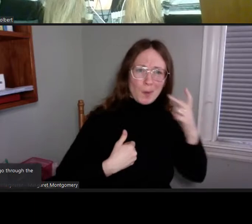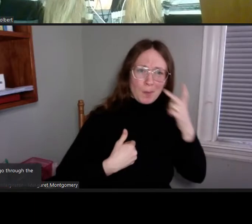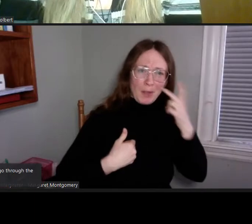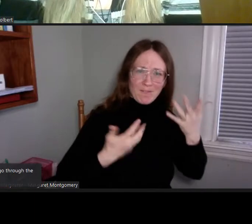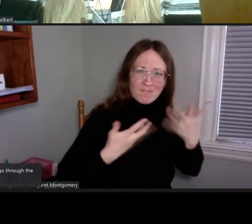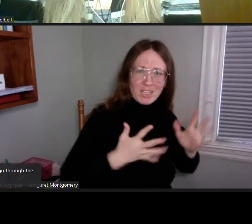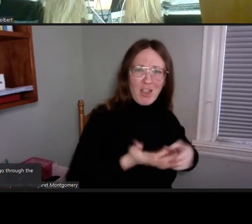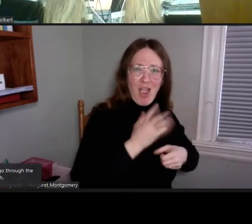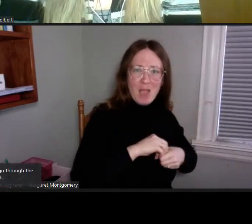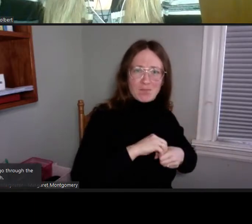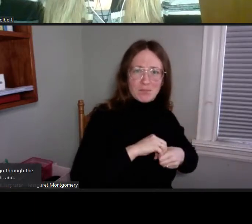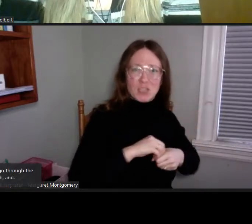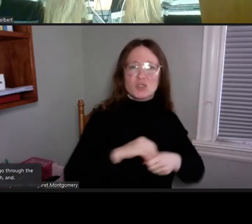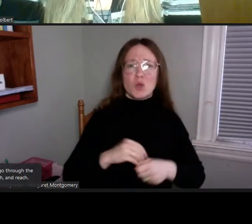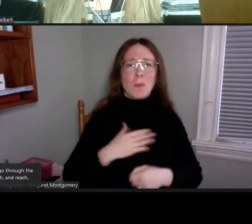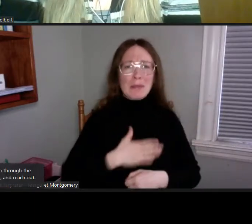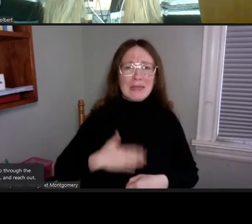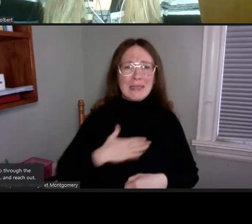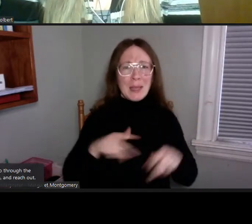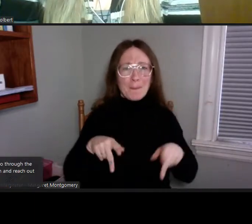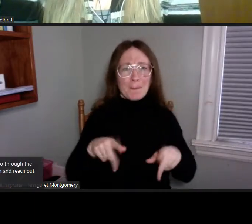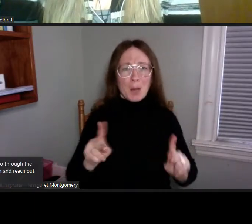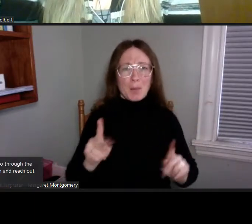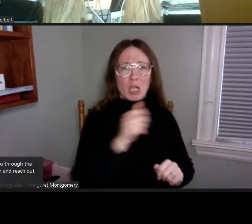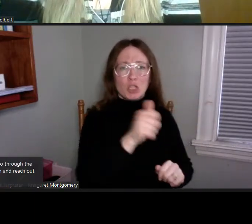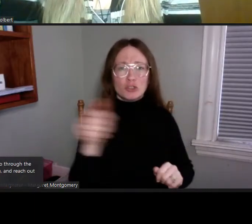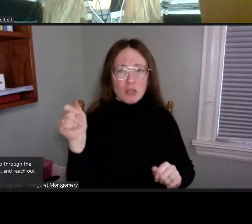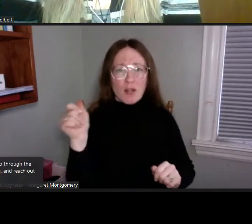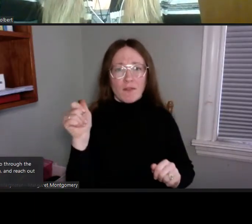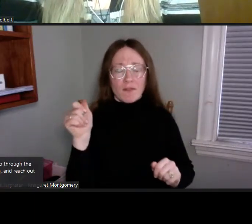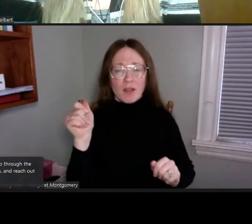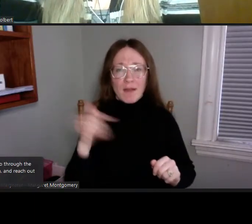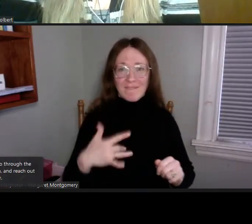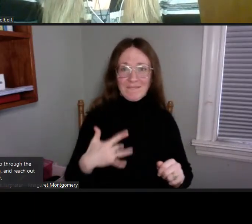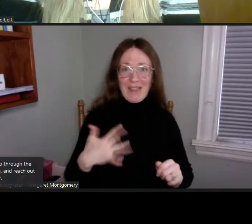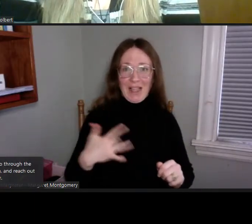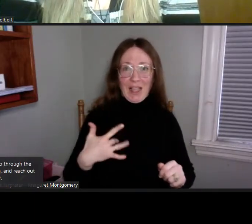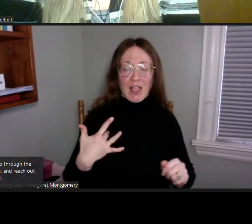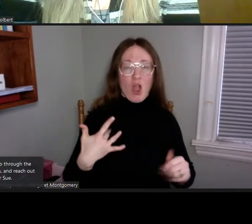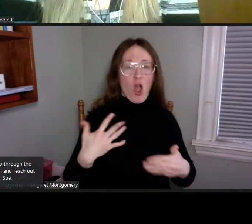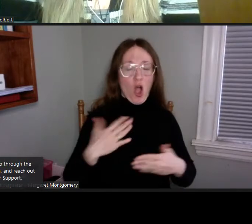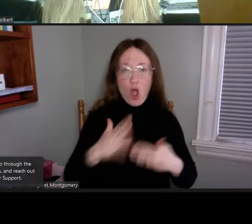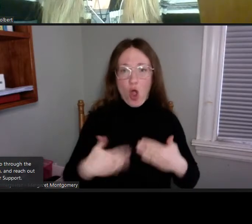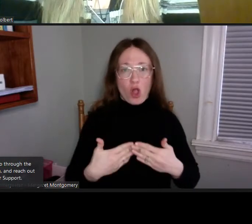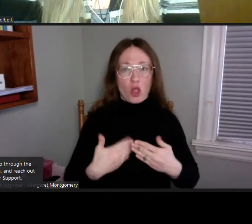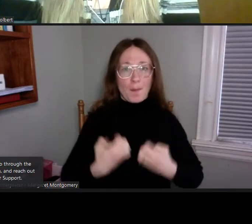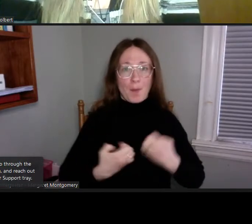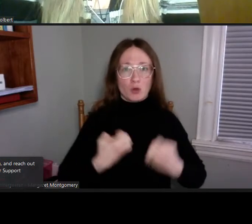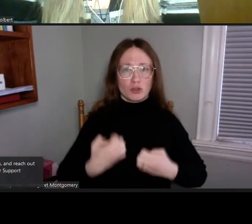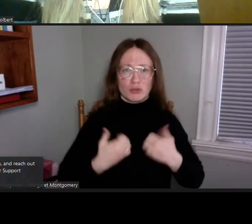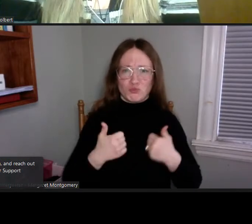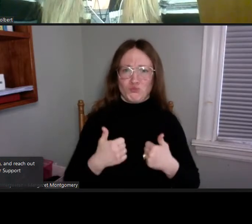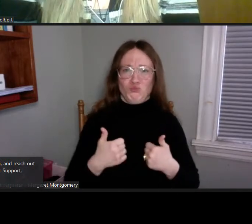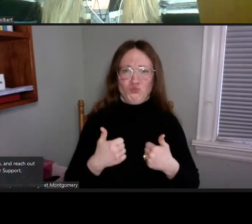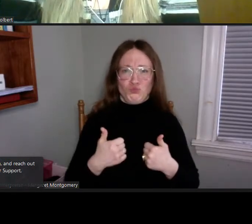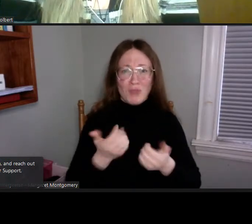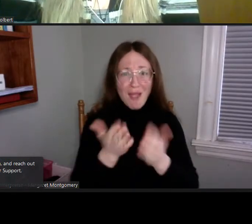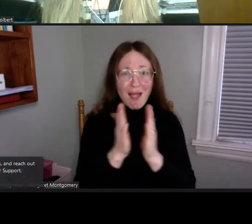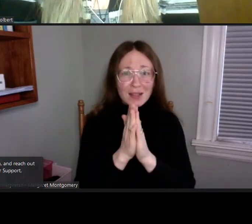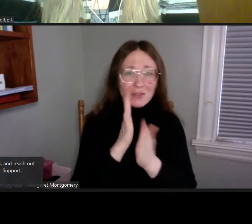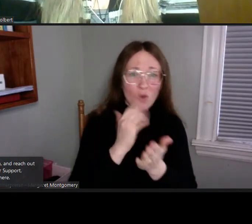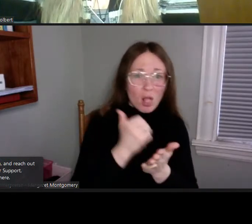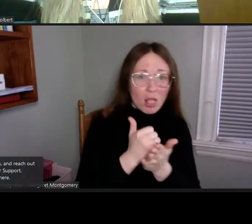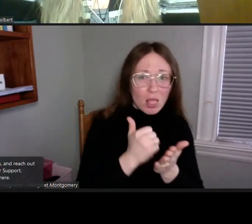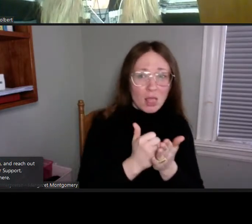all, research and reach out, and don't be ashamed to ask for support, training, whatever may be out